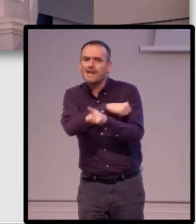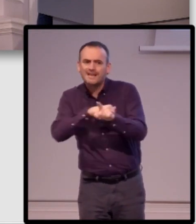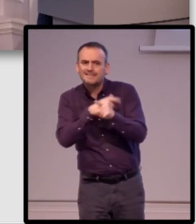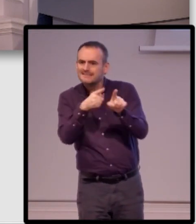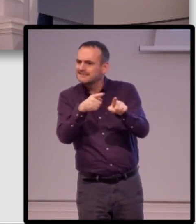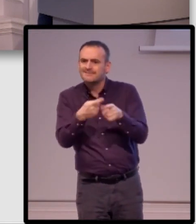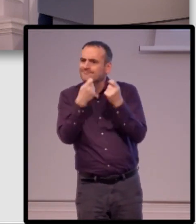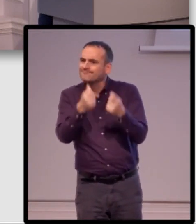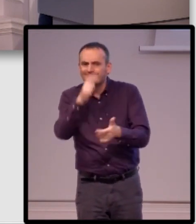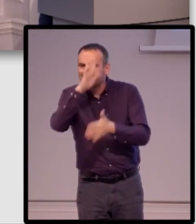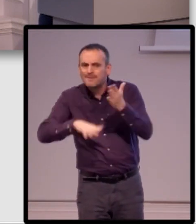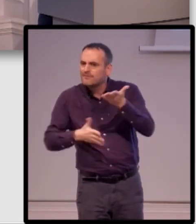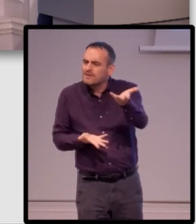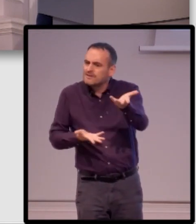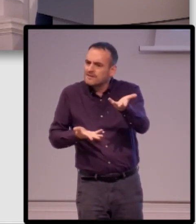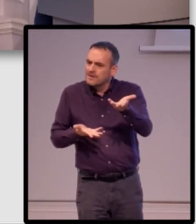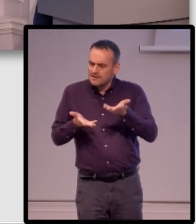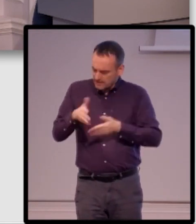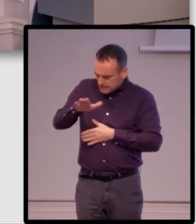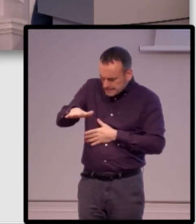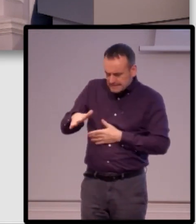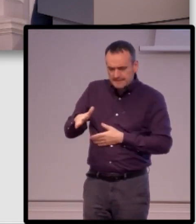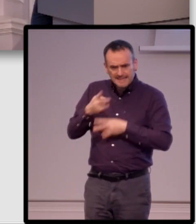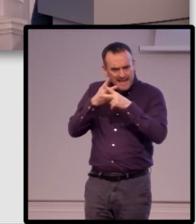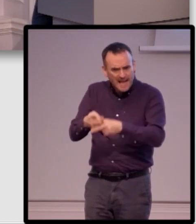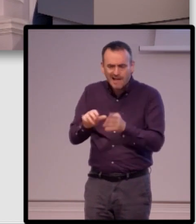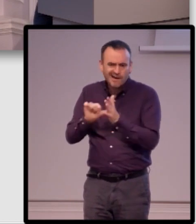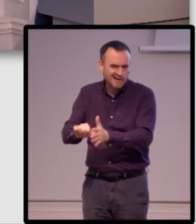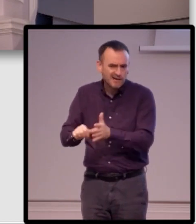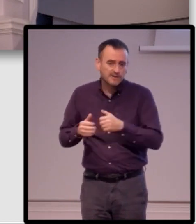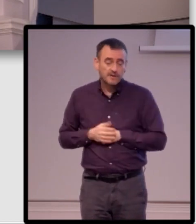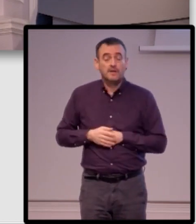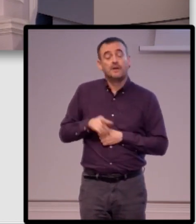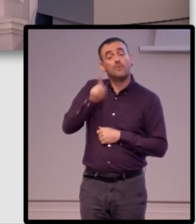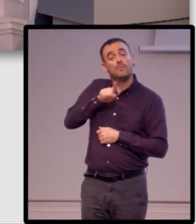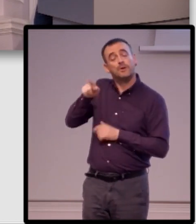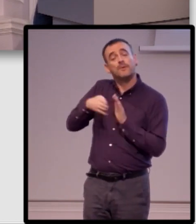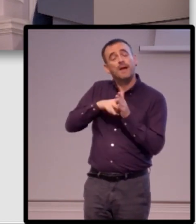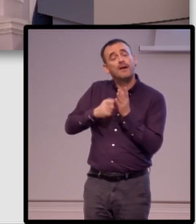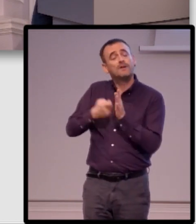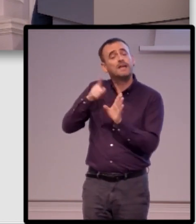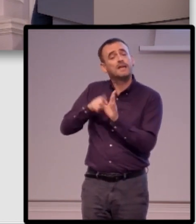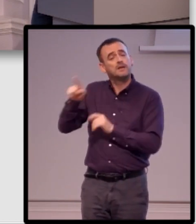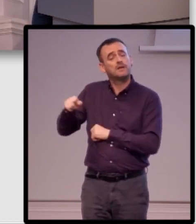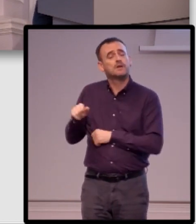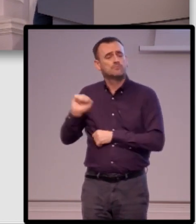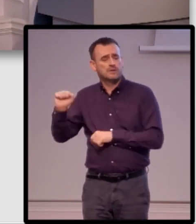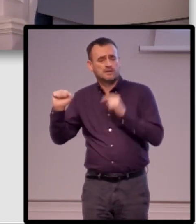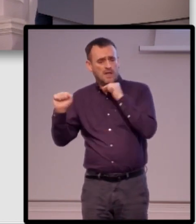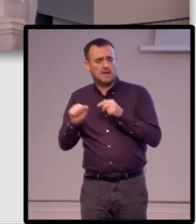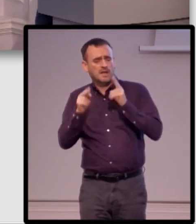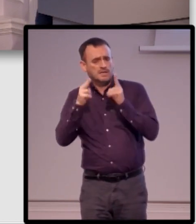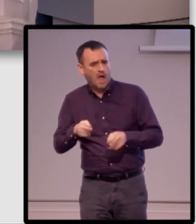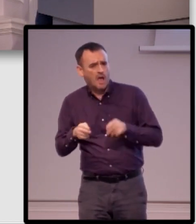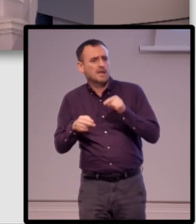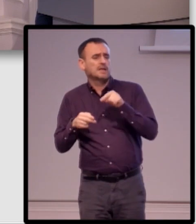little experience with dying children. Mary, whose son died of cancer in the late 1980s,